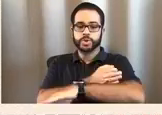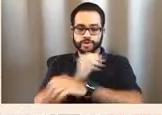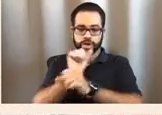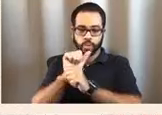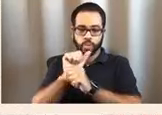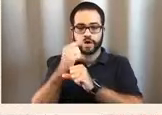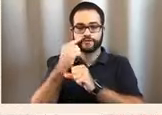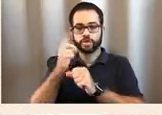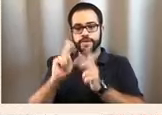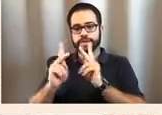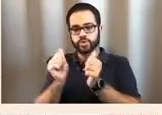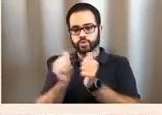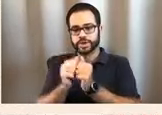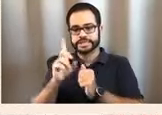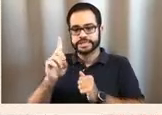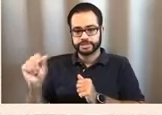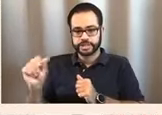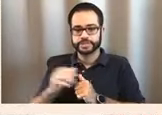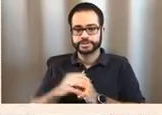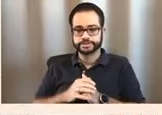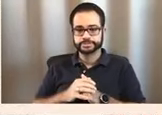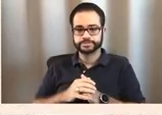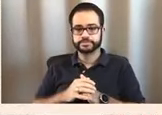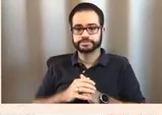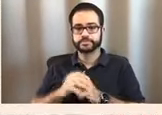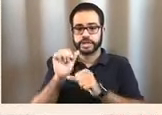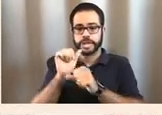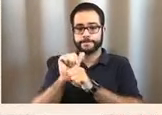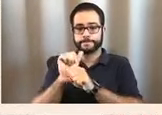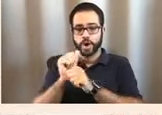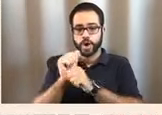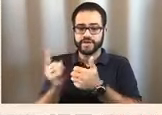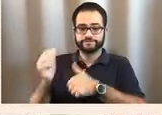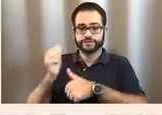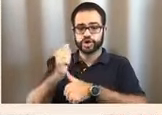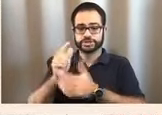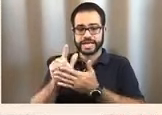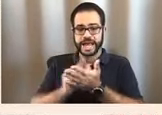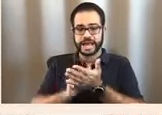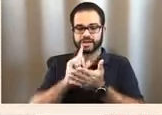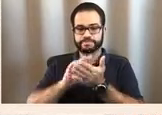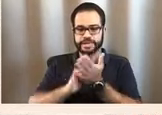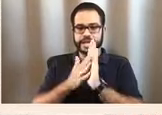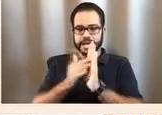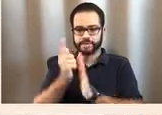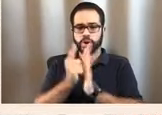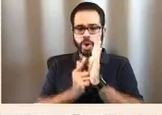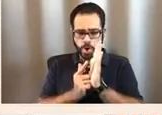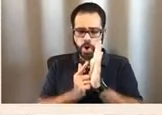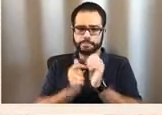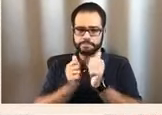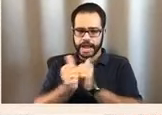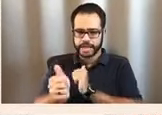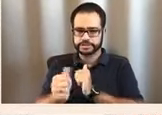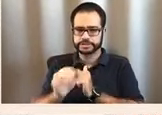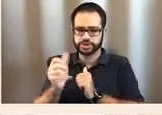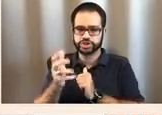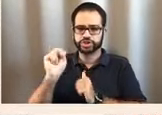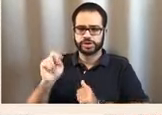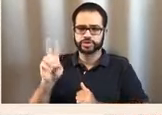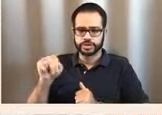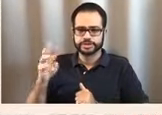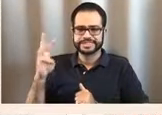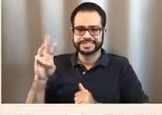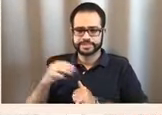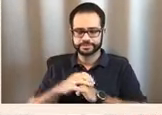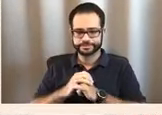state. The Employment First Act became law in January of 2016. Going back to October